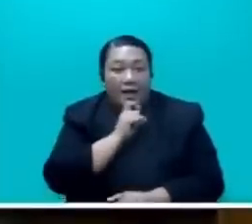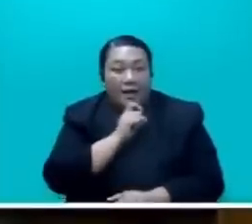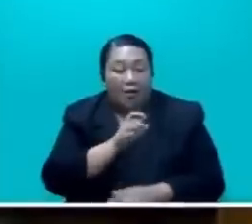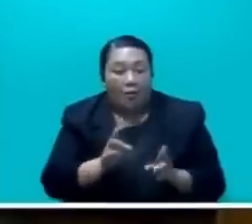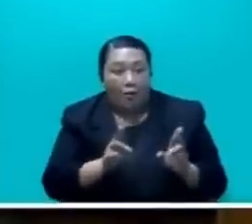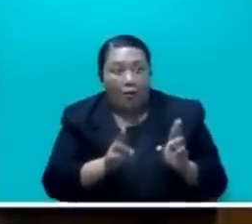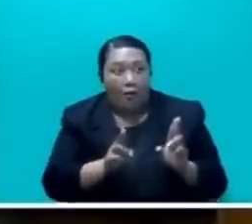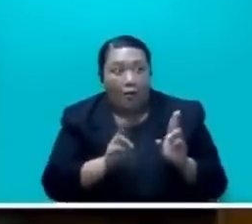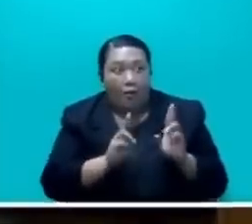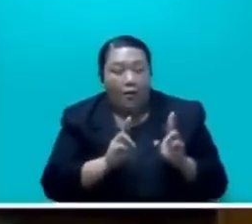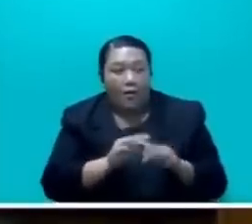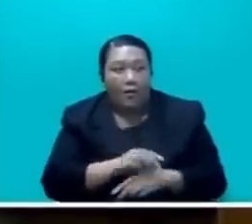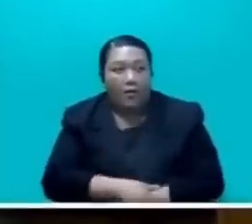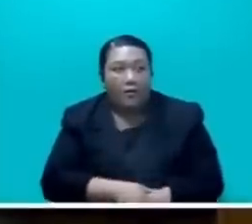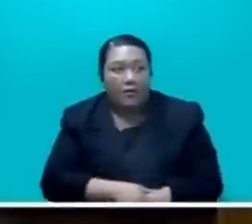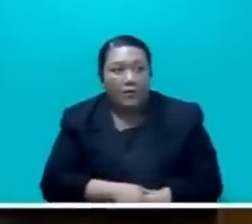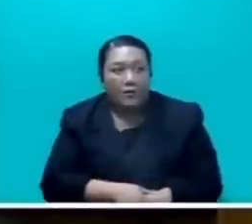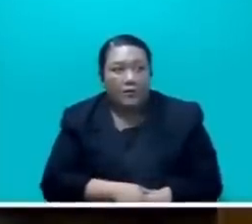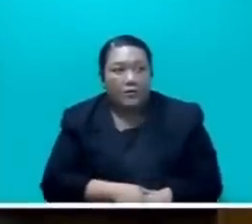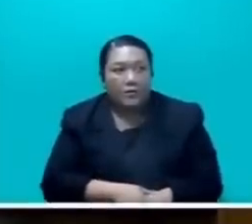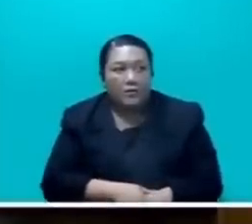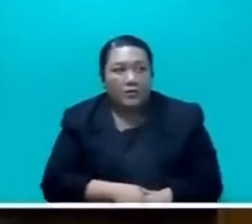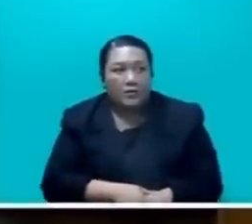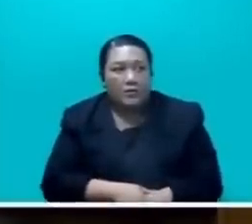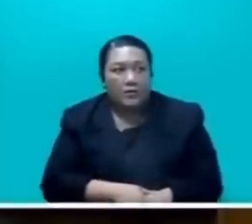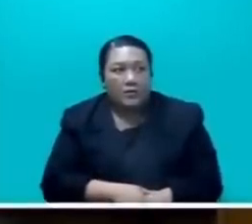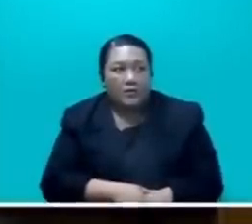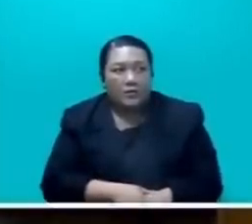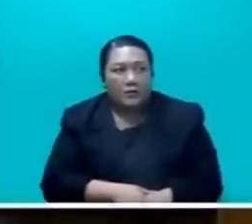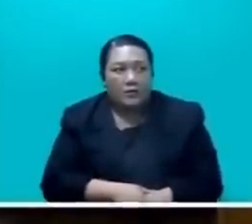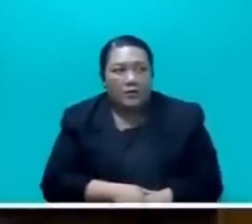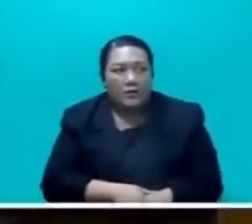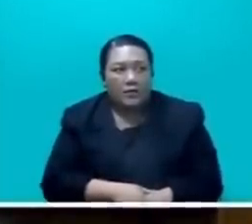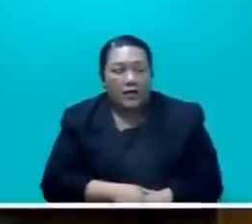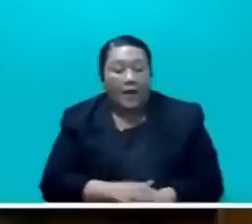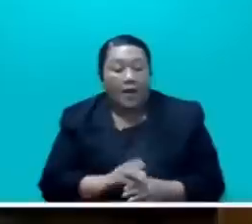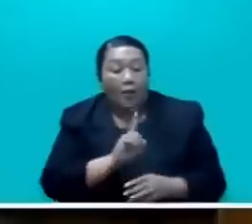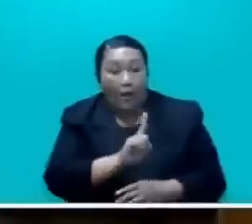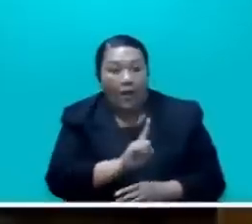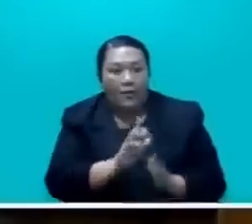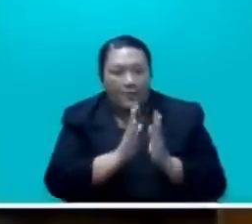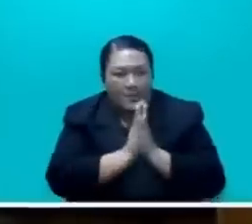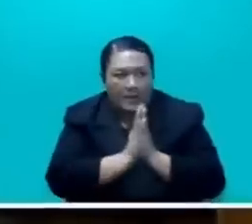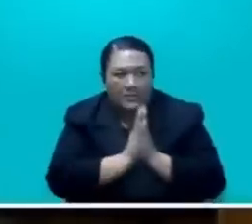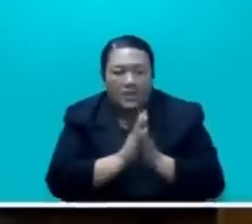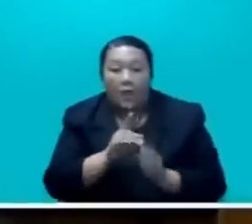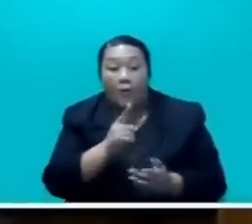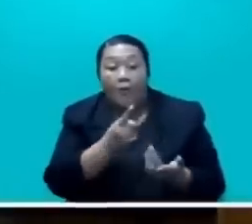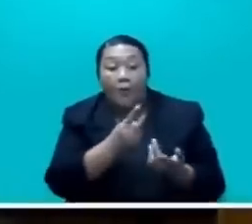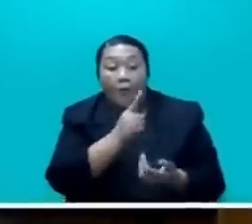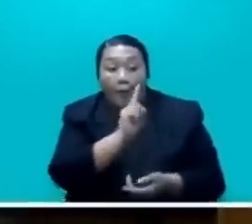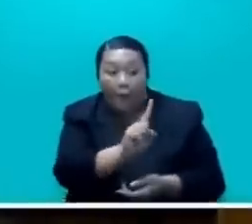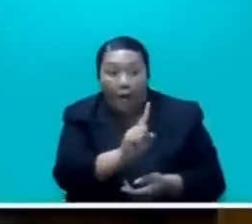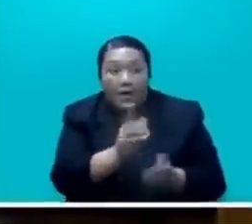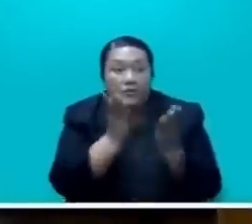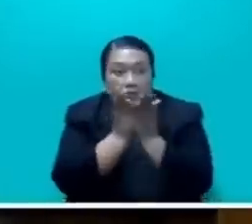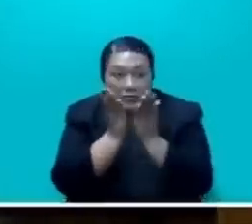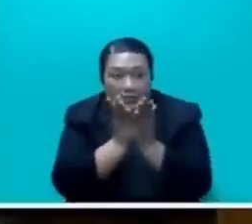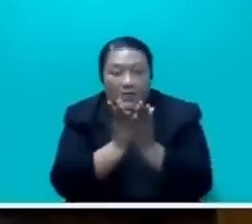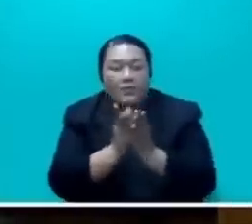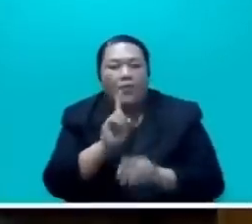praying. So they got around to asking, I saw you praying. One of them was a Muslim and wasn't. One is a Muslim and one is a